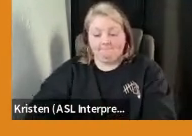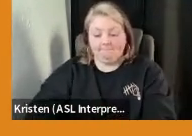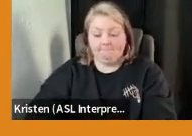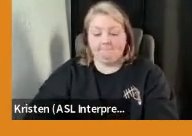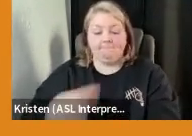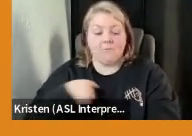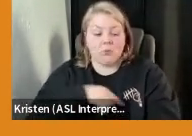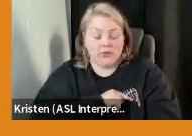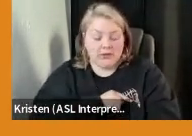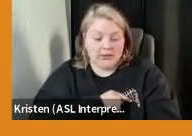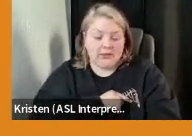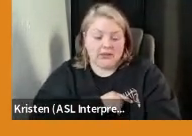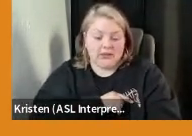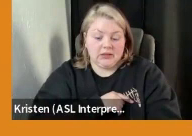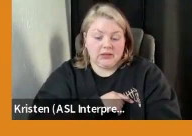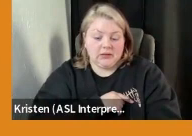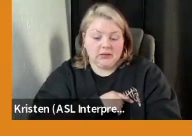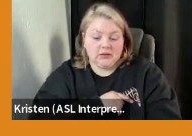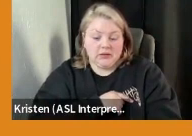we are very